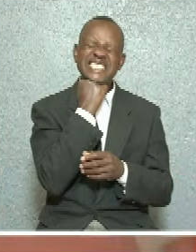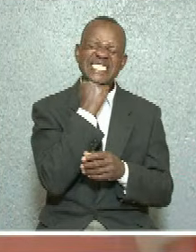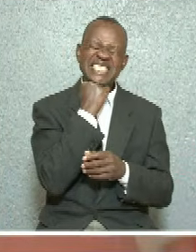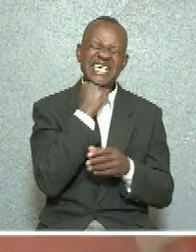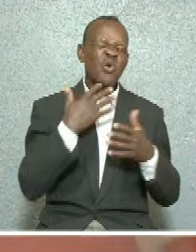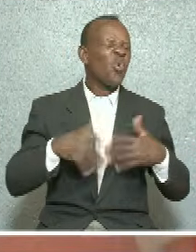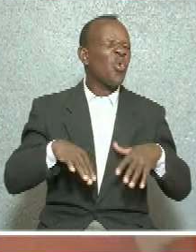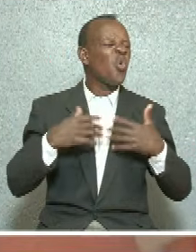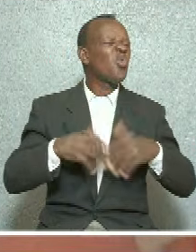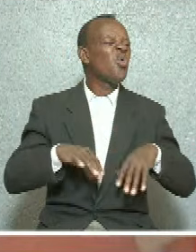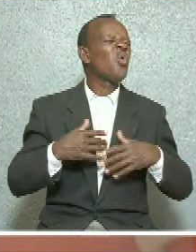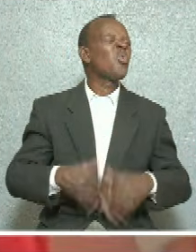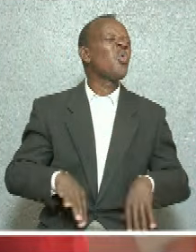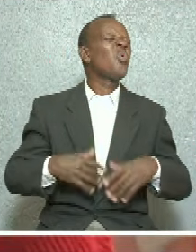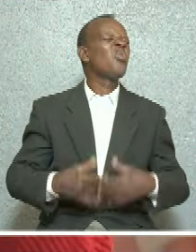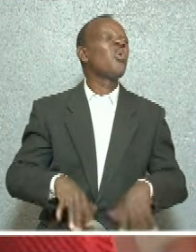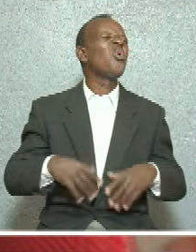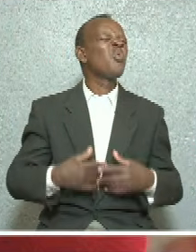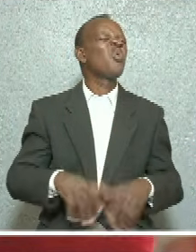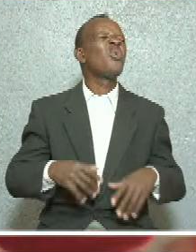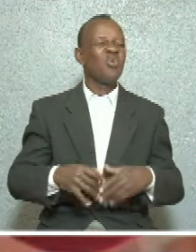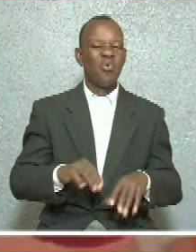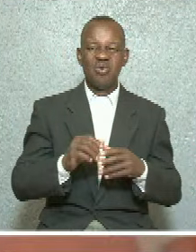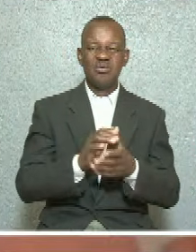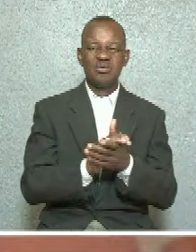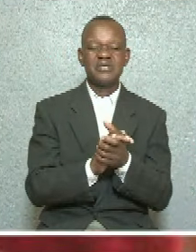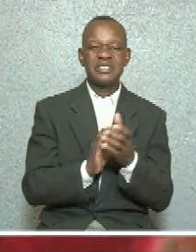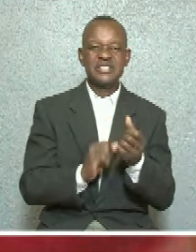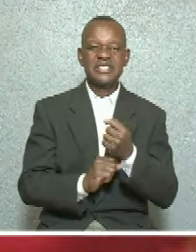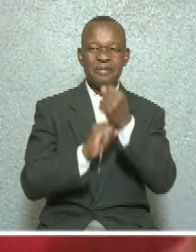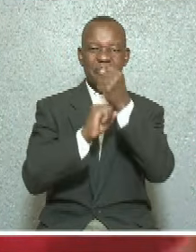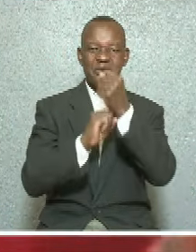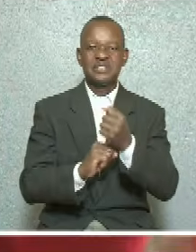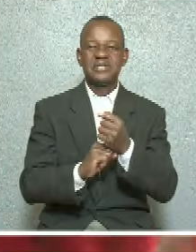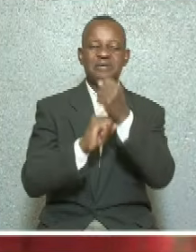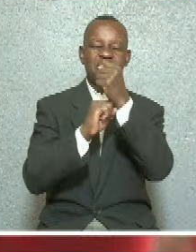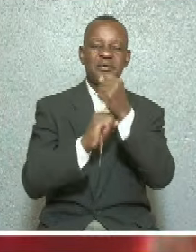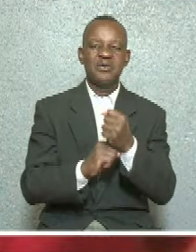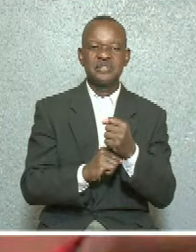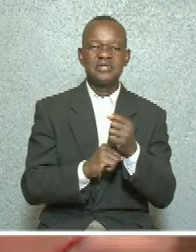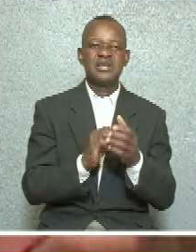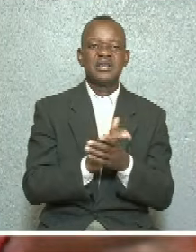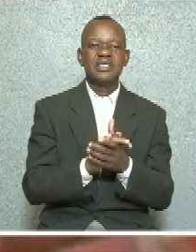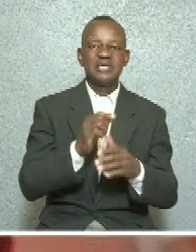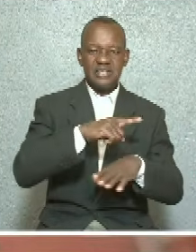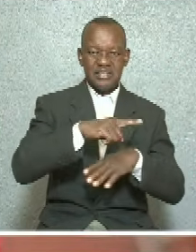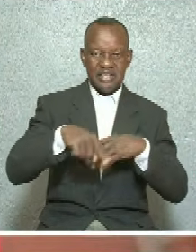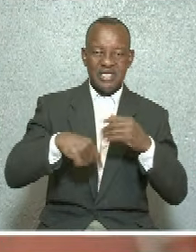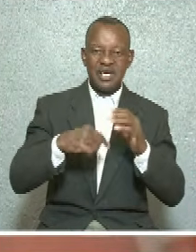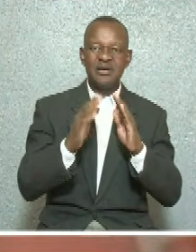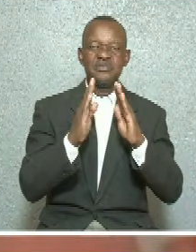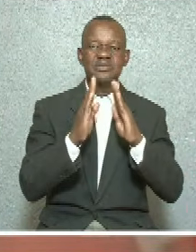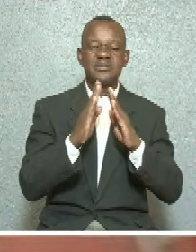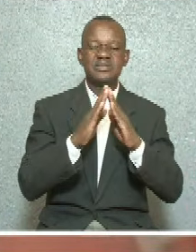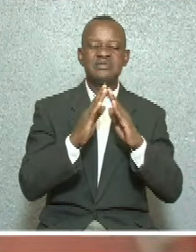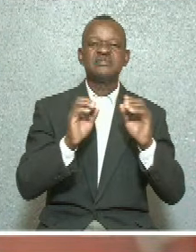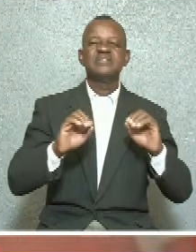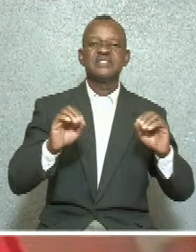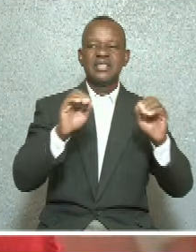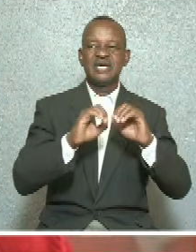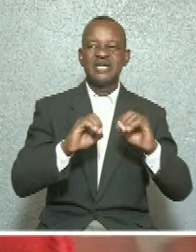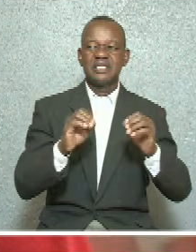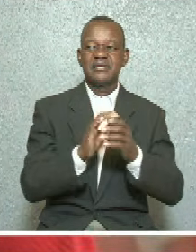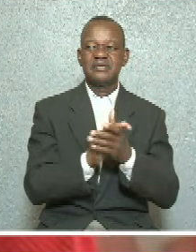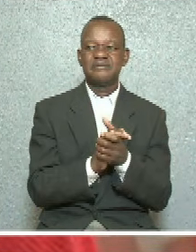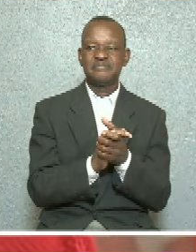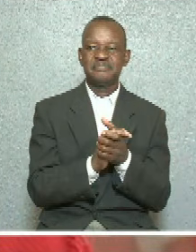was that place I could come to where, again, like MJ said, those barriers were removed. And now I could shine. I don't know if what